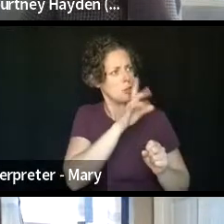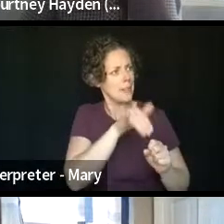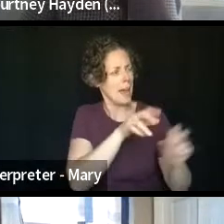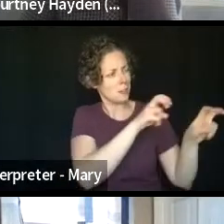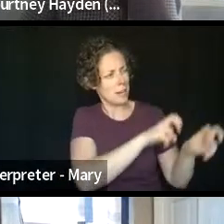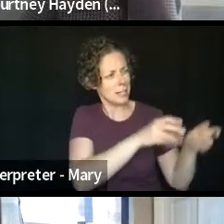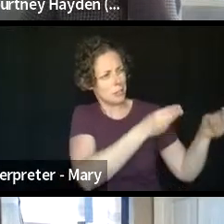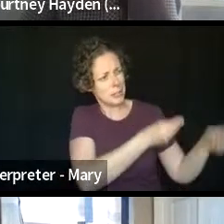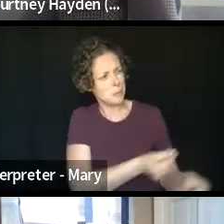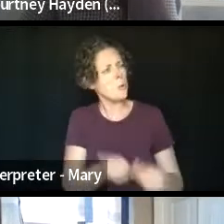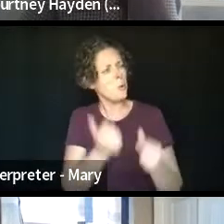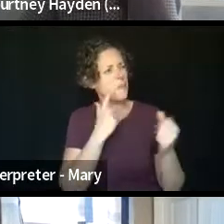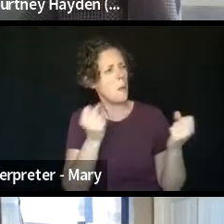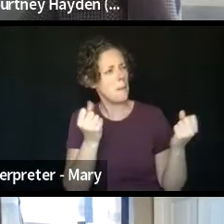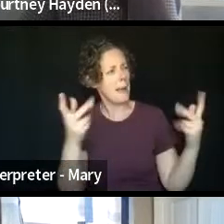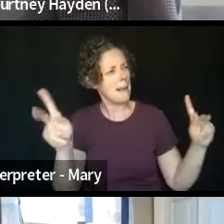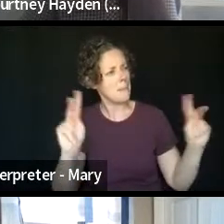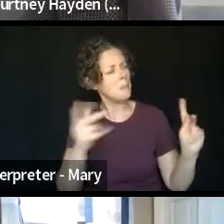for people.